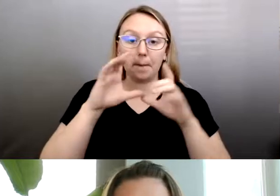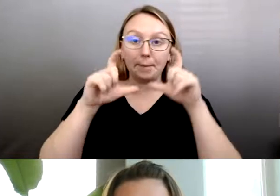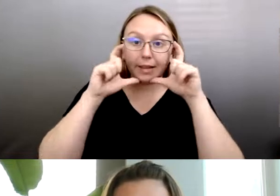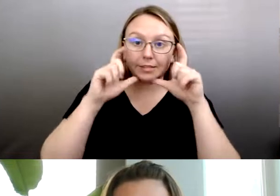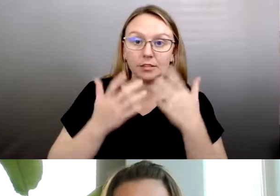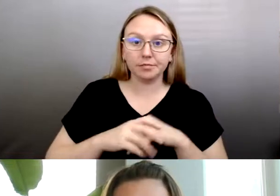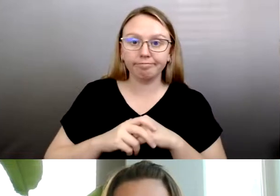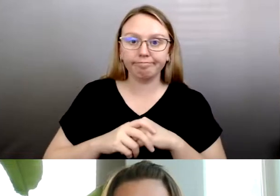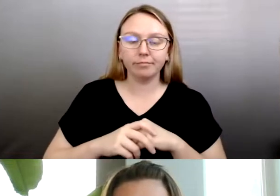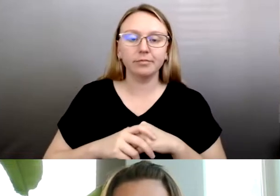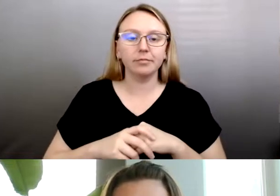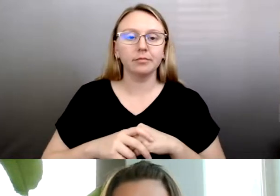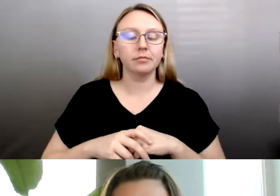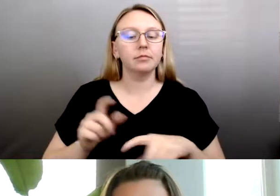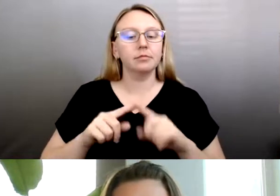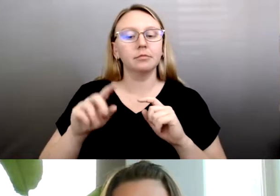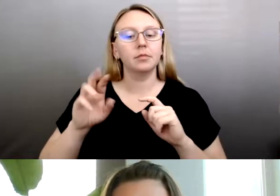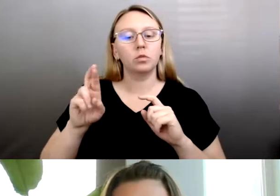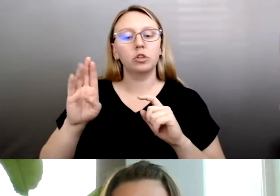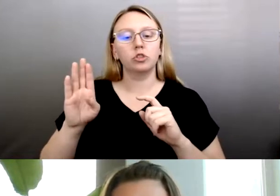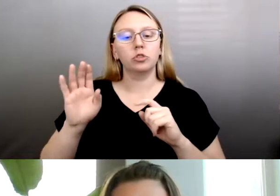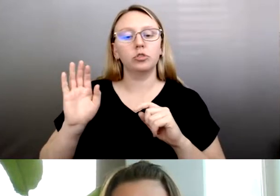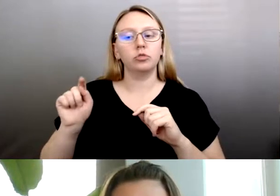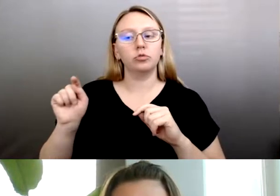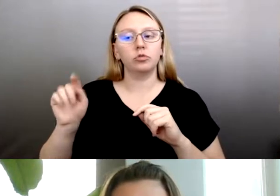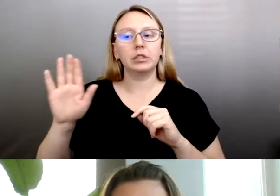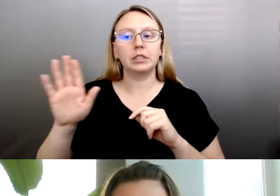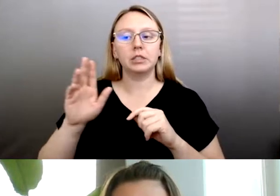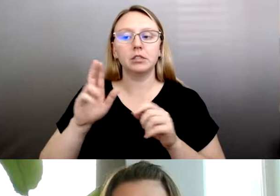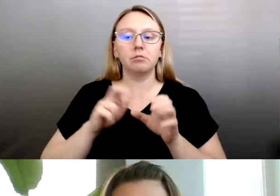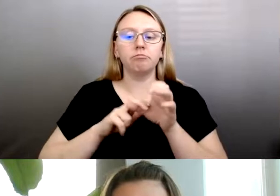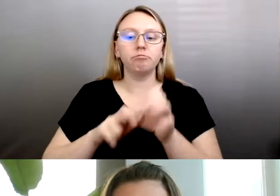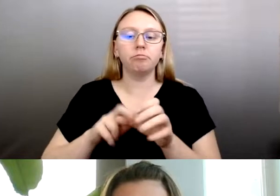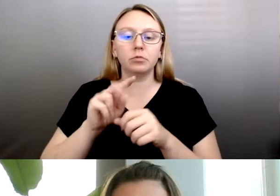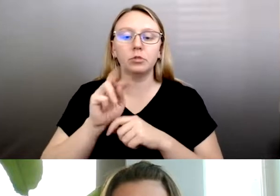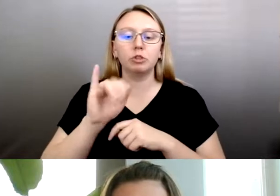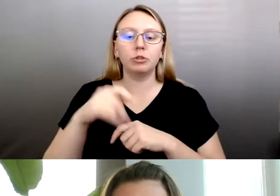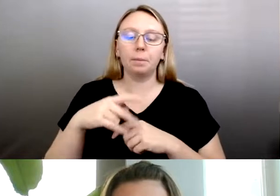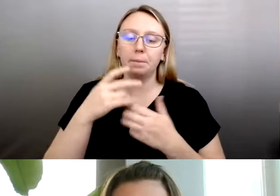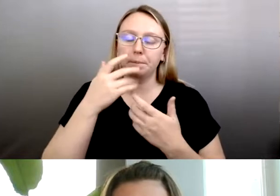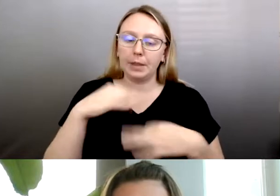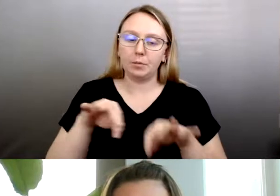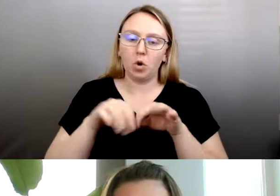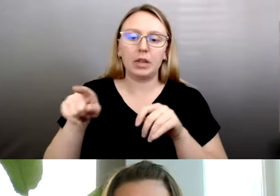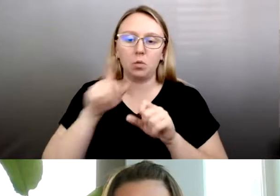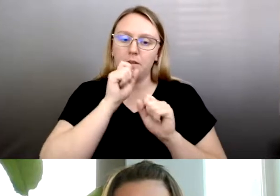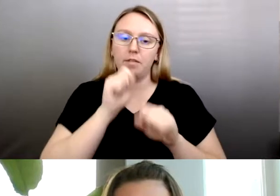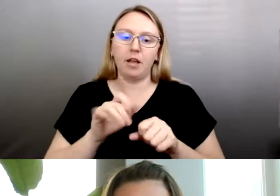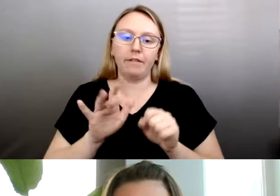that. But for Roger, road trips were incredibly important. So he would have really loved this whole series of events